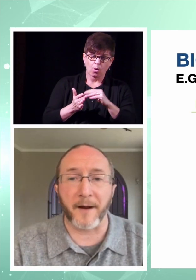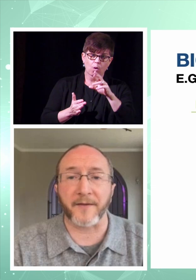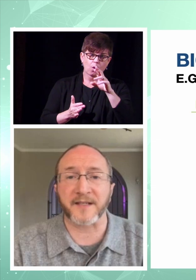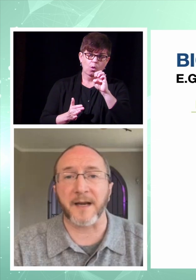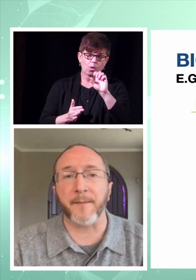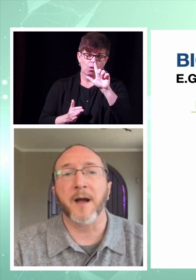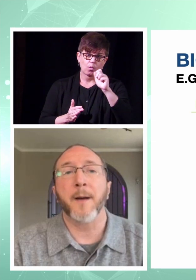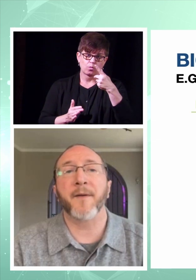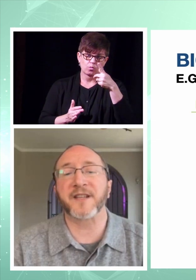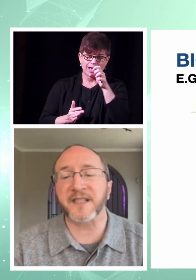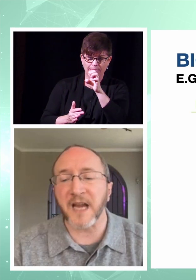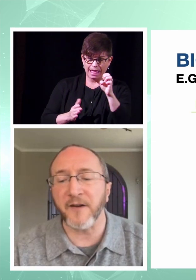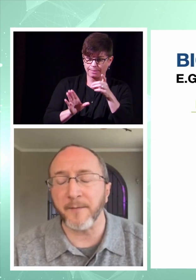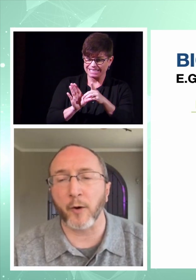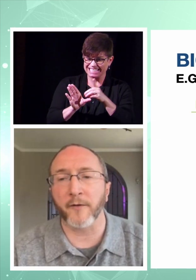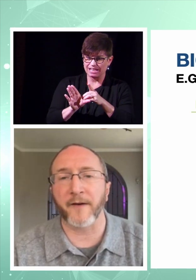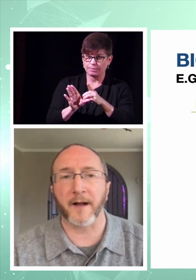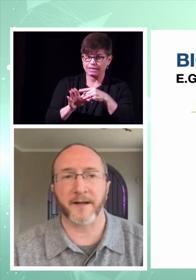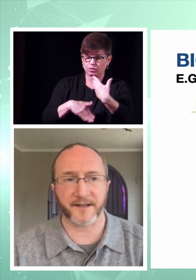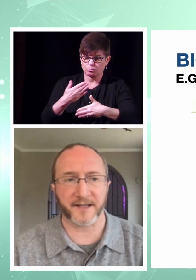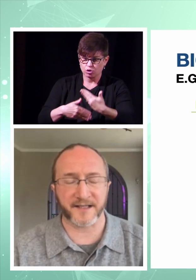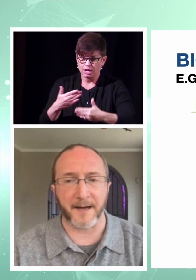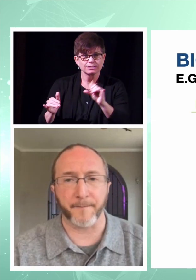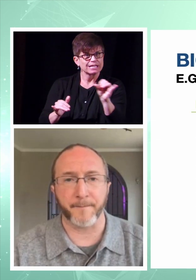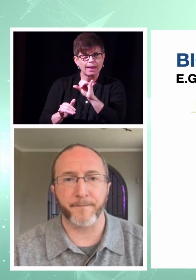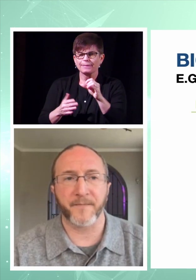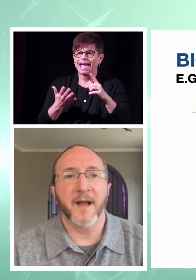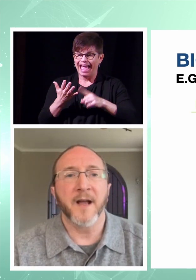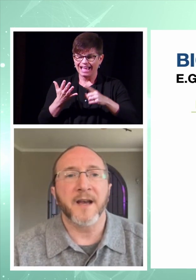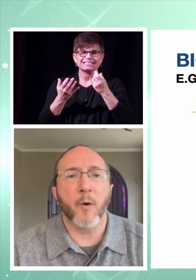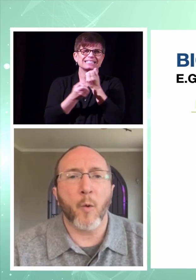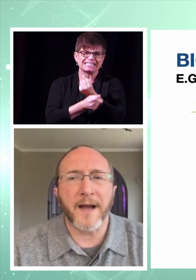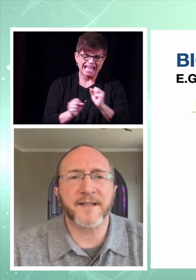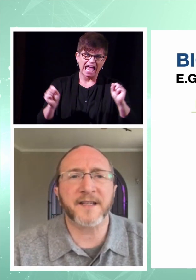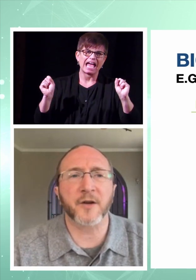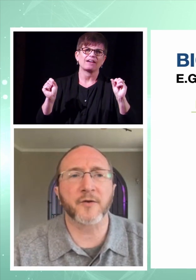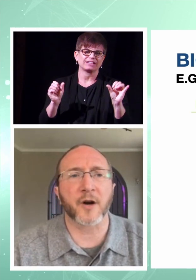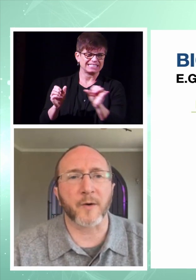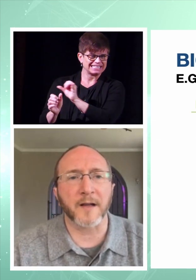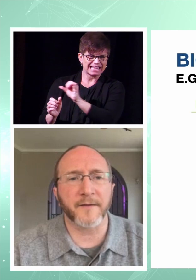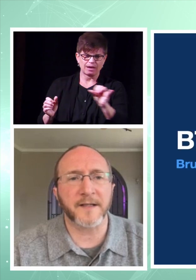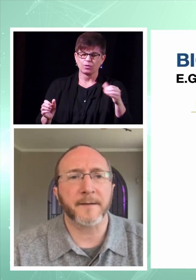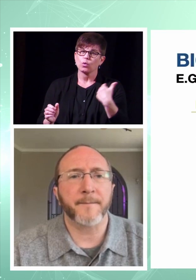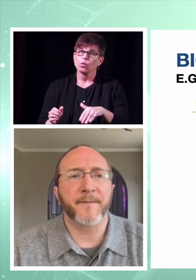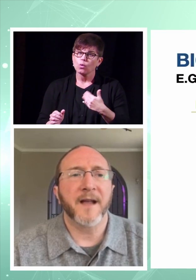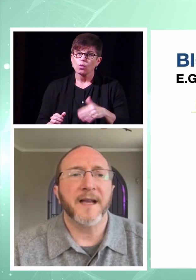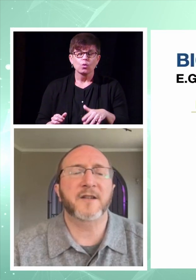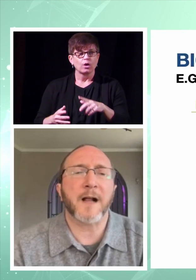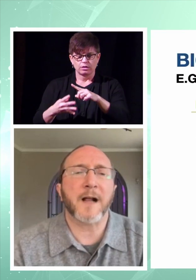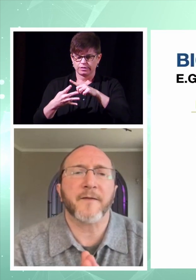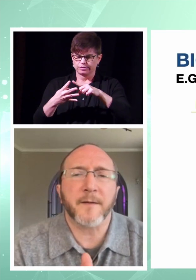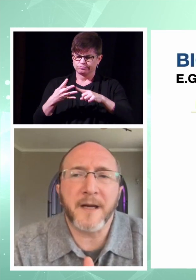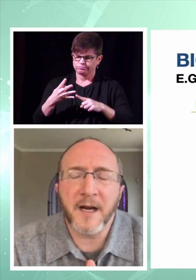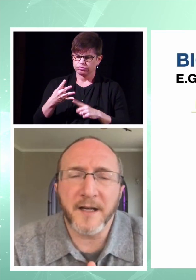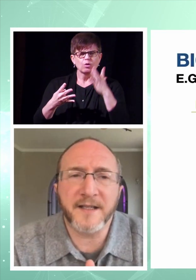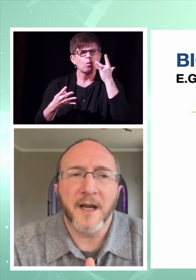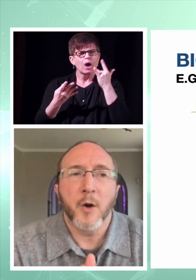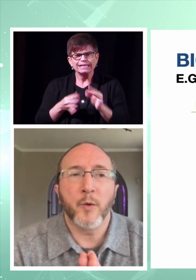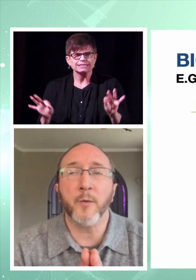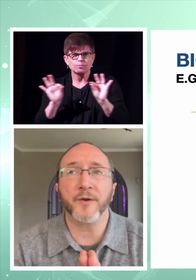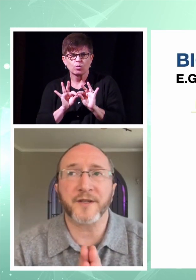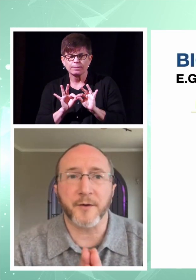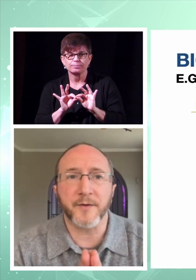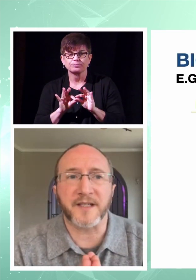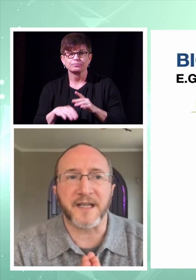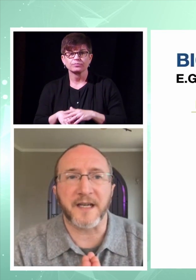progression about the same, but the safety profile is the same. Now, why is this so darn relevant? It's relevant because